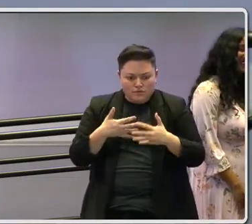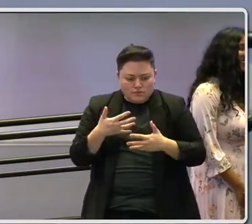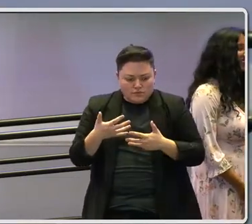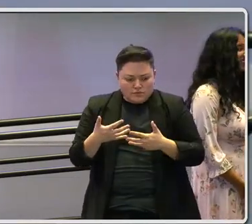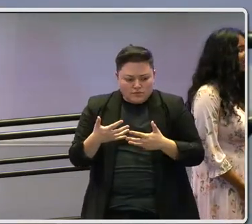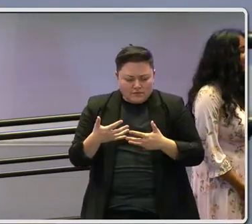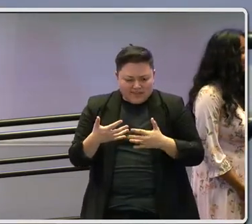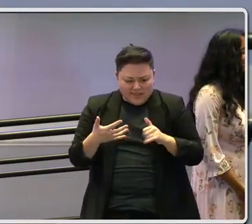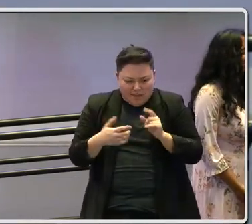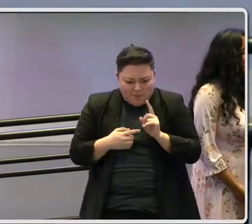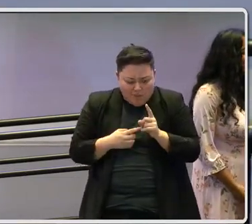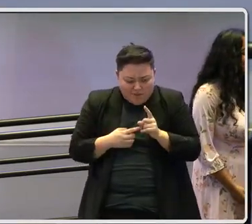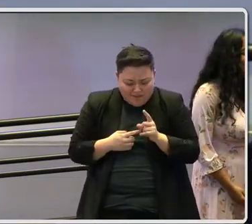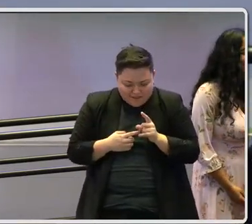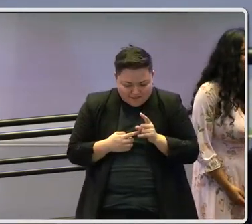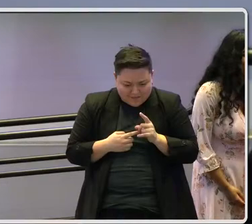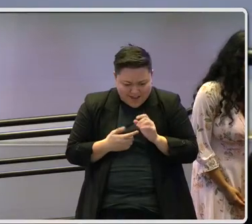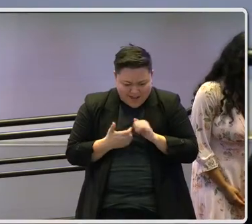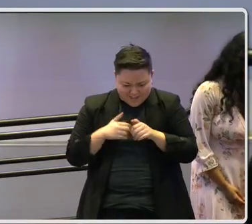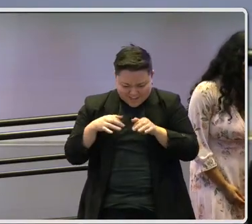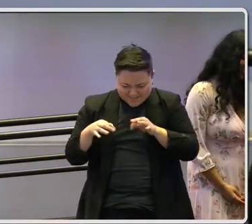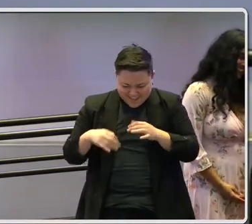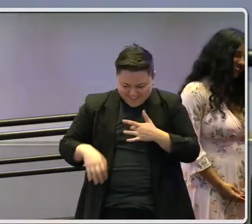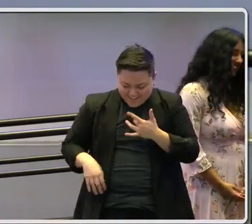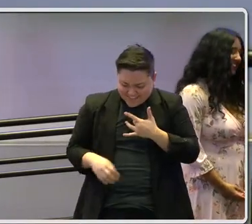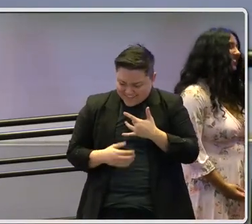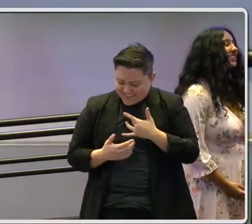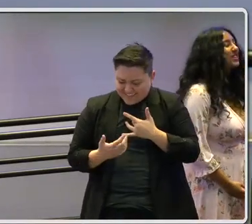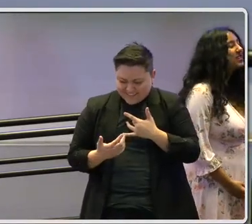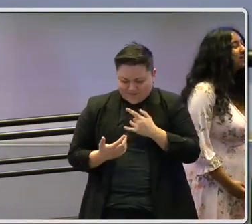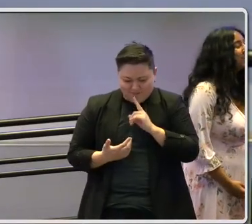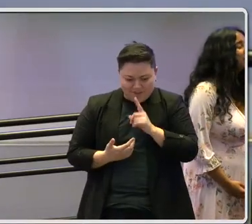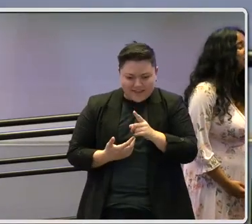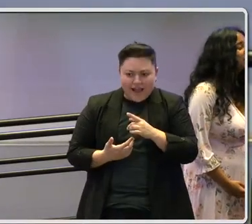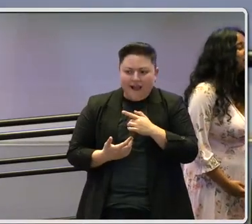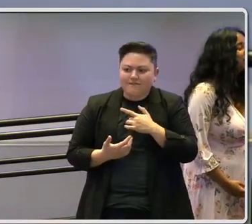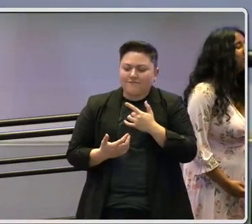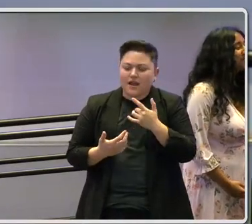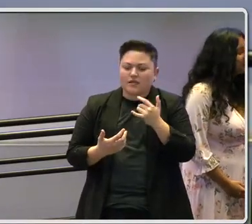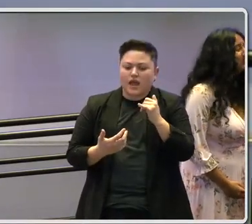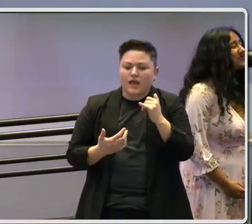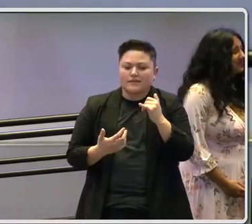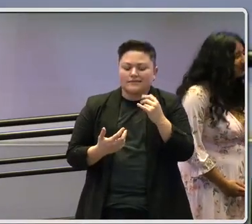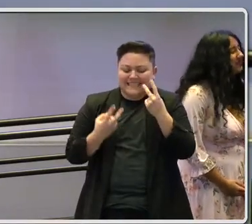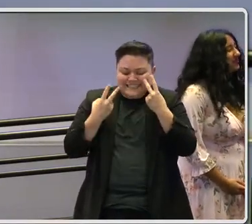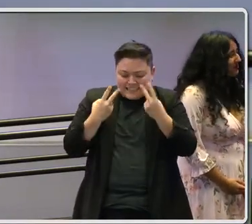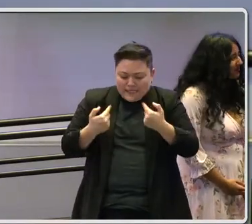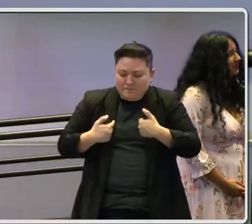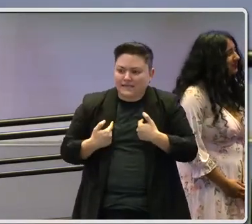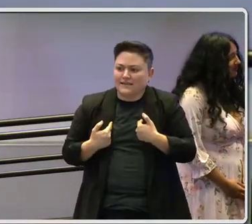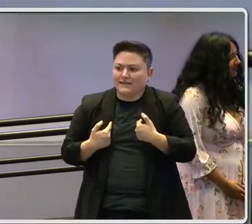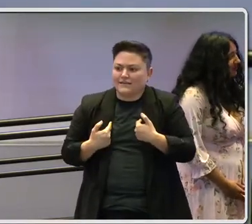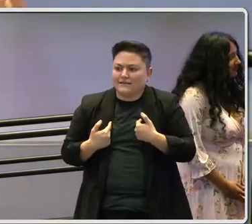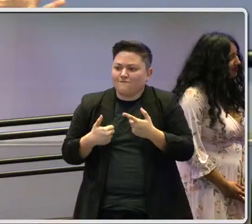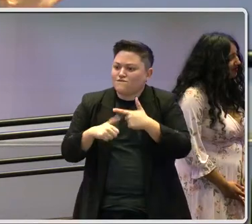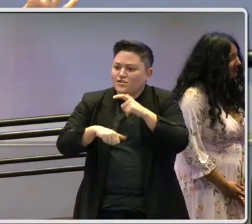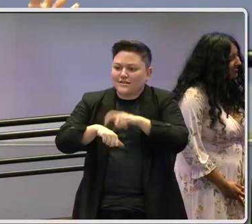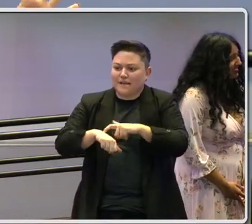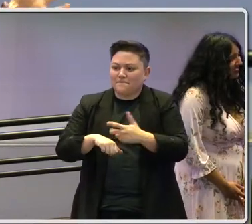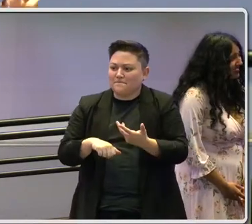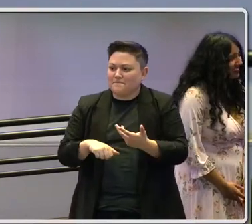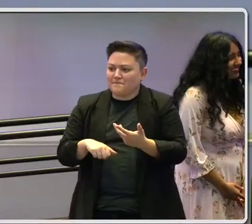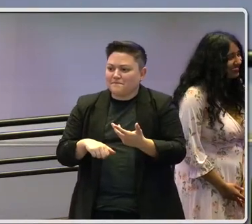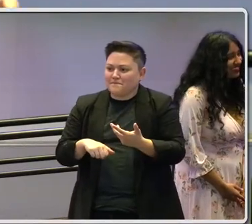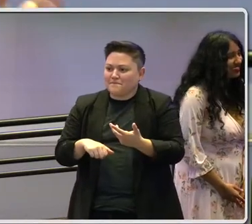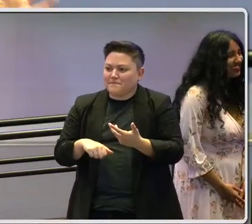I can explain that moment to you is that I felt seen. And I'm happy